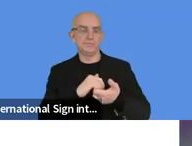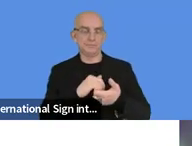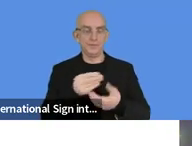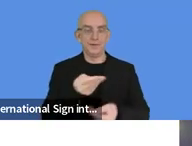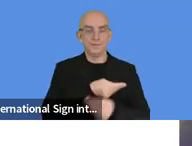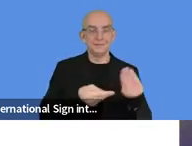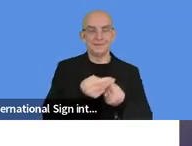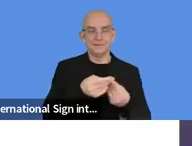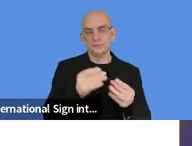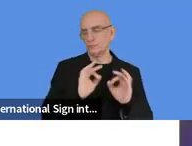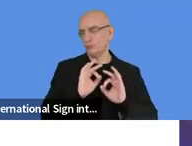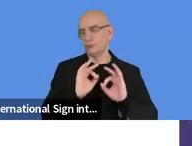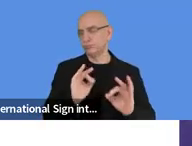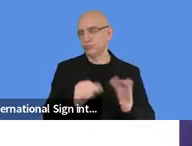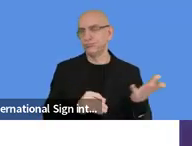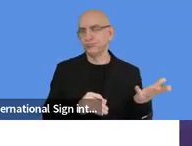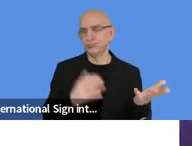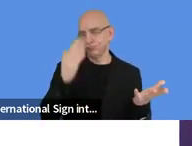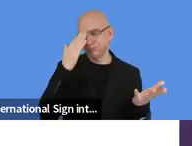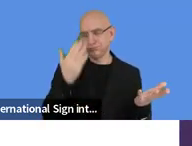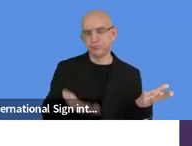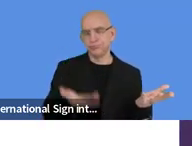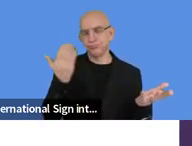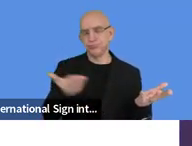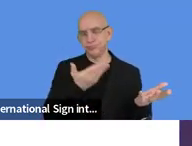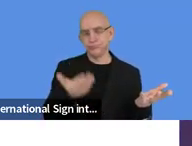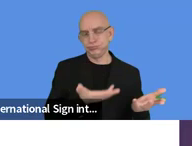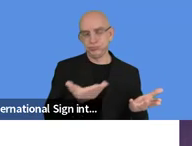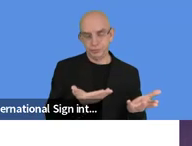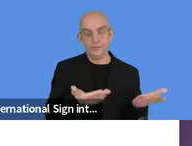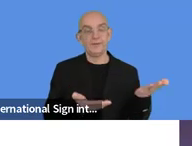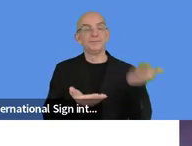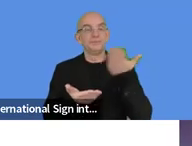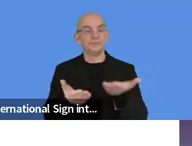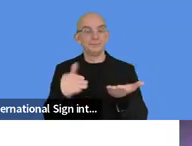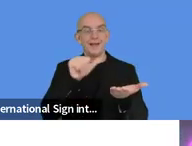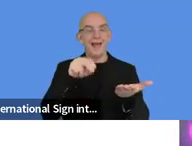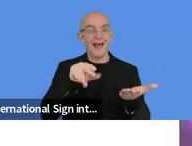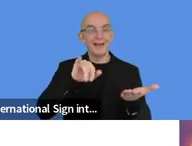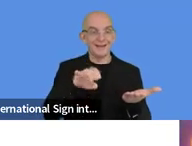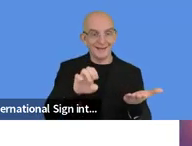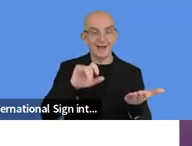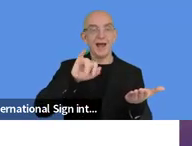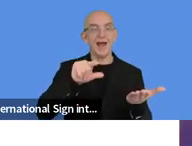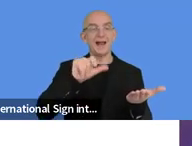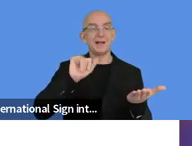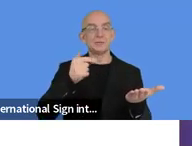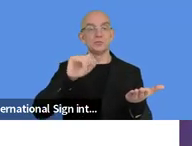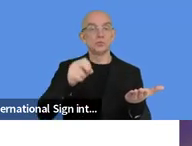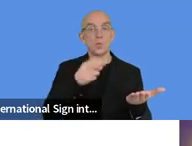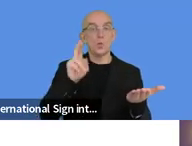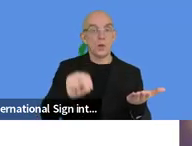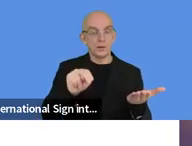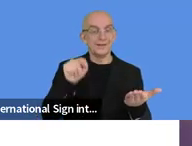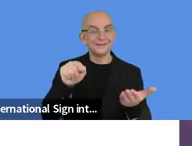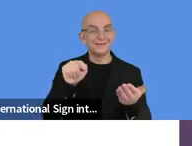an amazing human being, really great business strategist, and has a wonderful, wonderful, innovative mind. Now, I